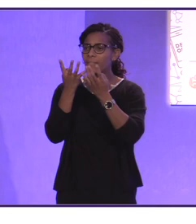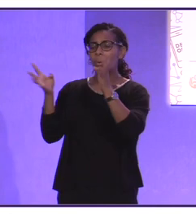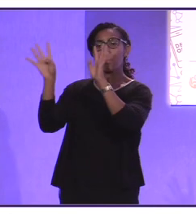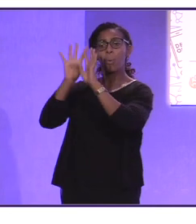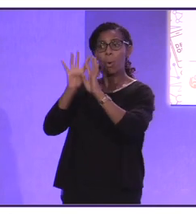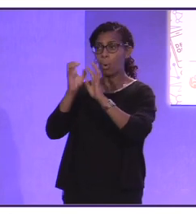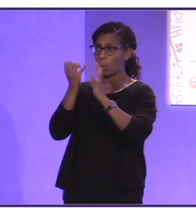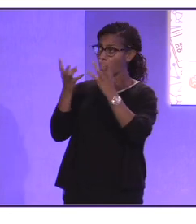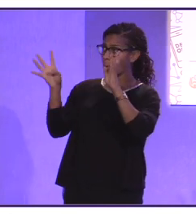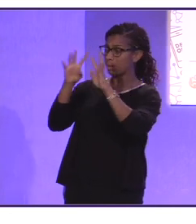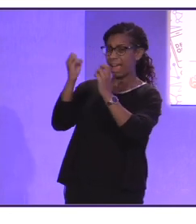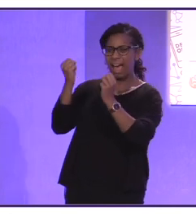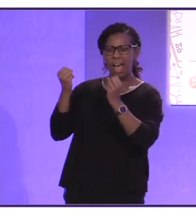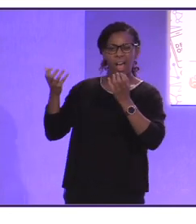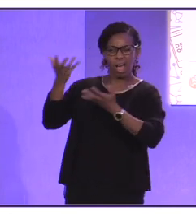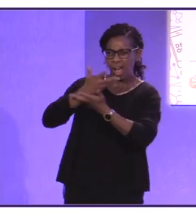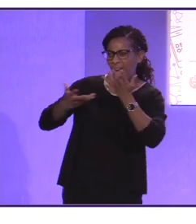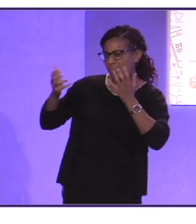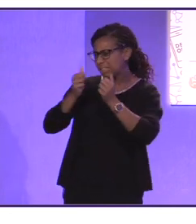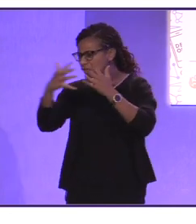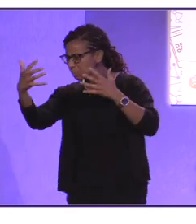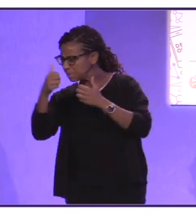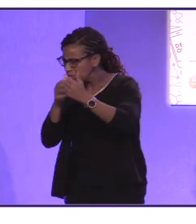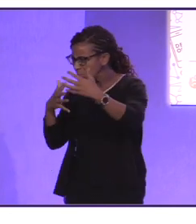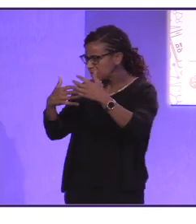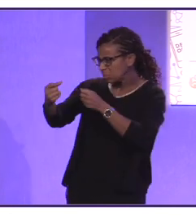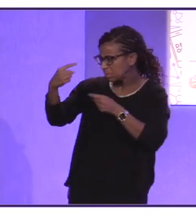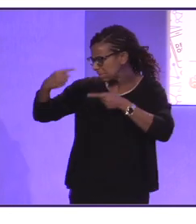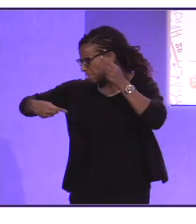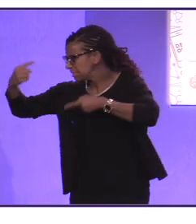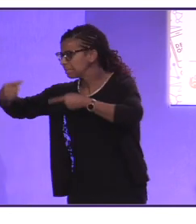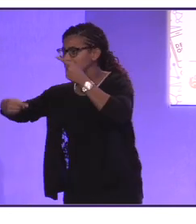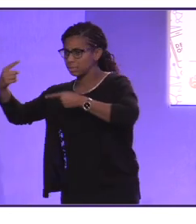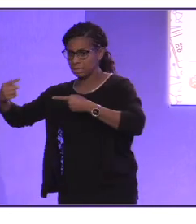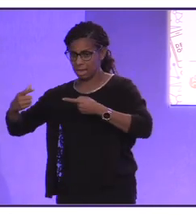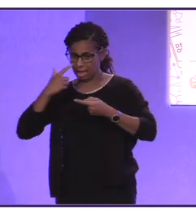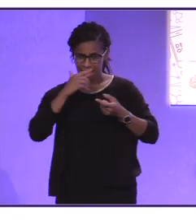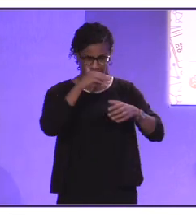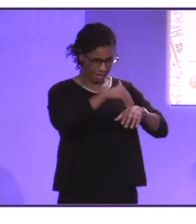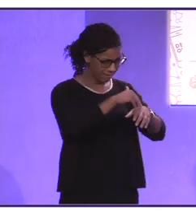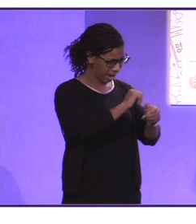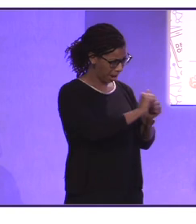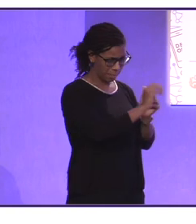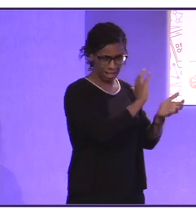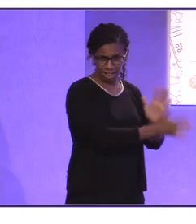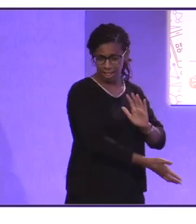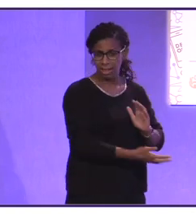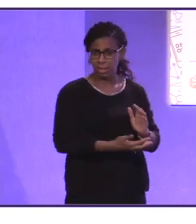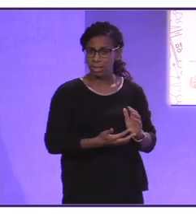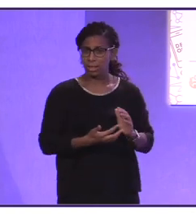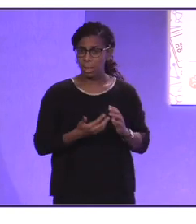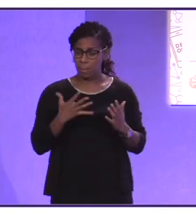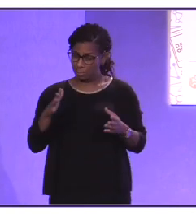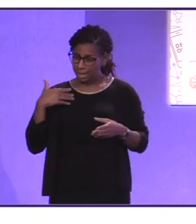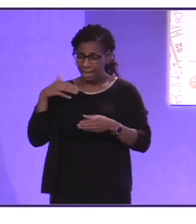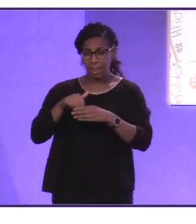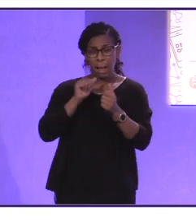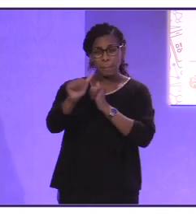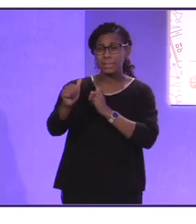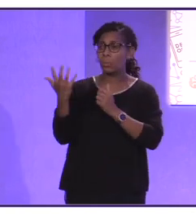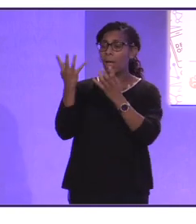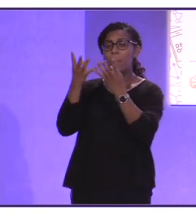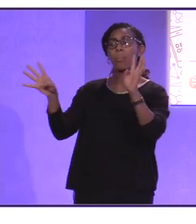the company. Again and again and again, I work with teams of directors where the board doesn't work properly. And what